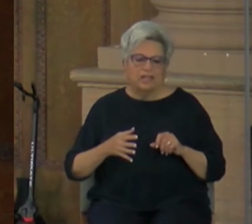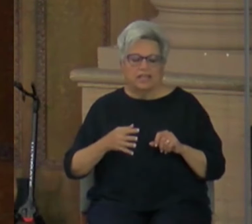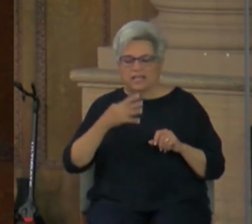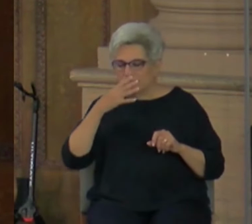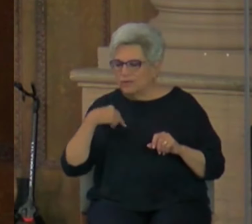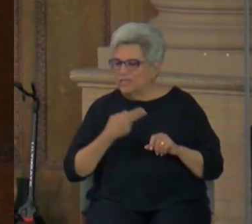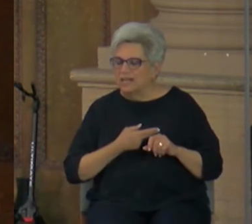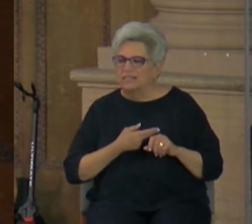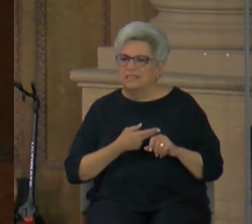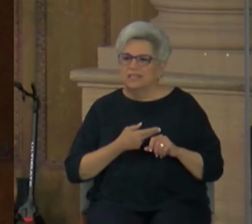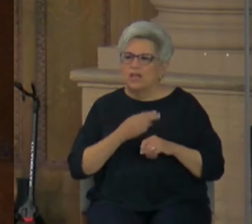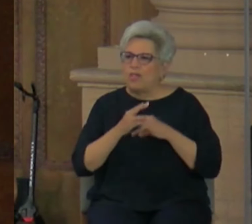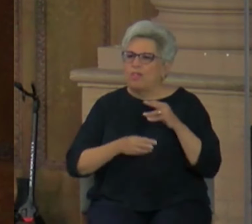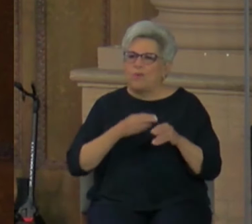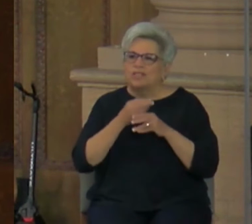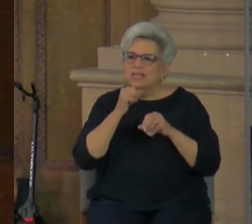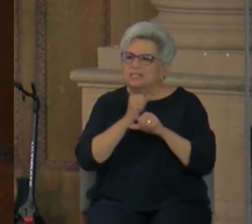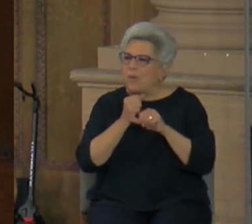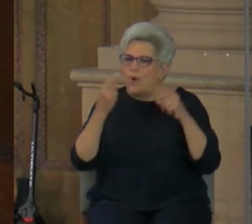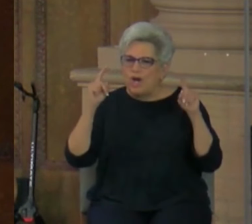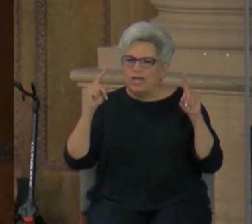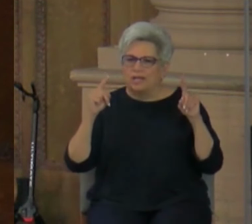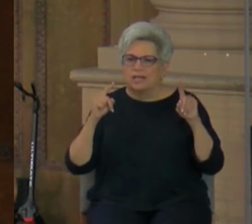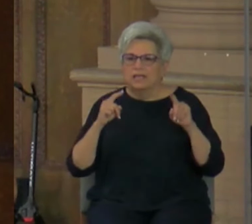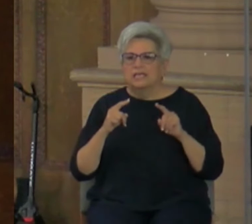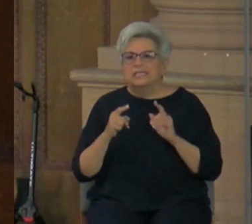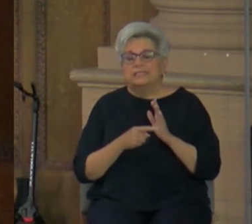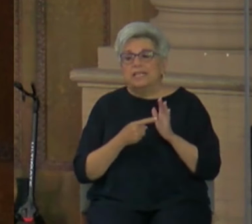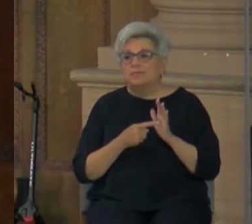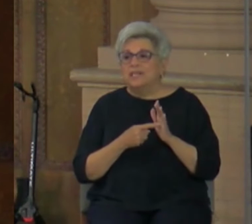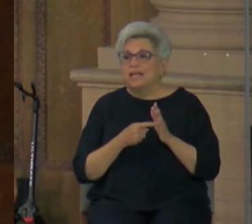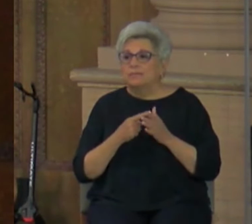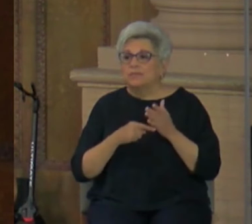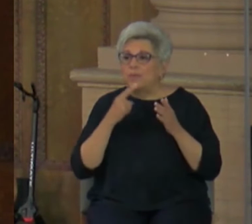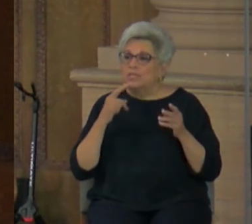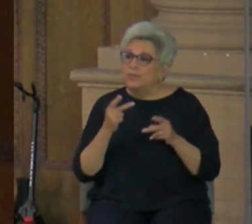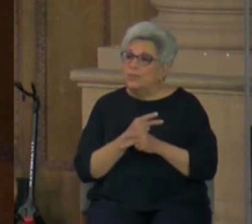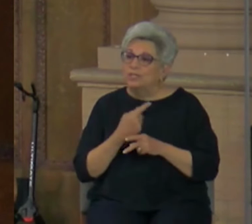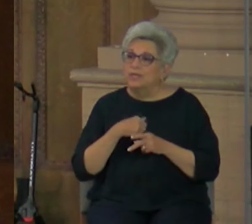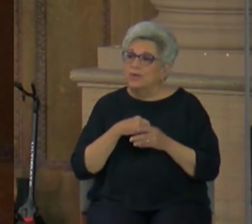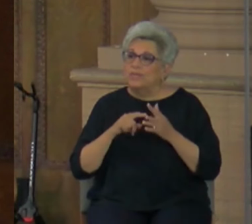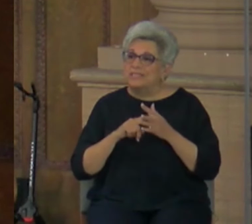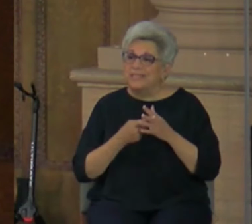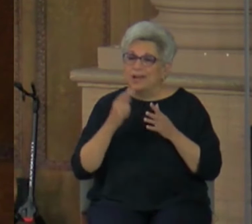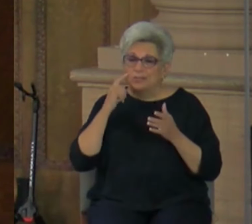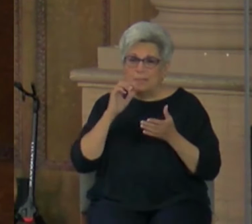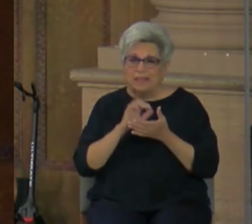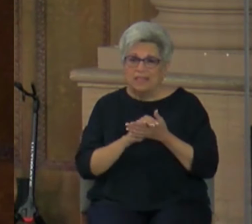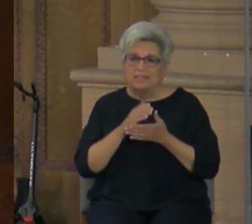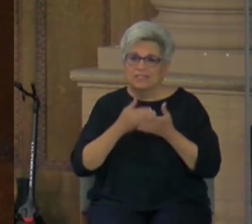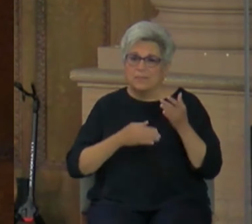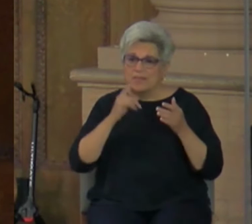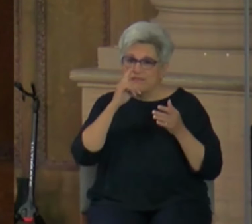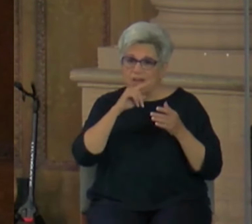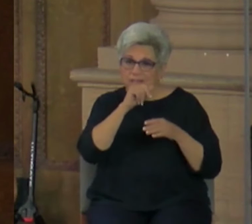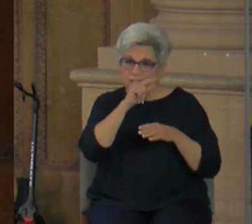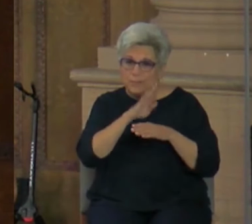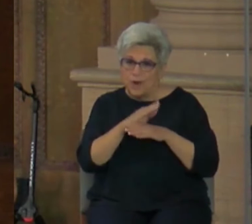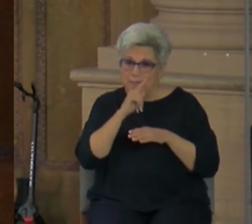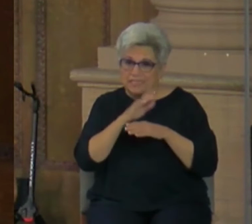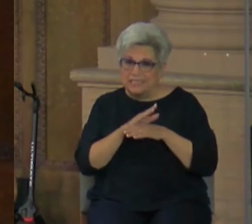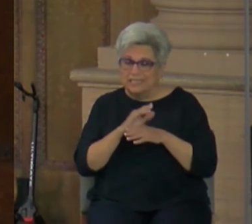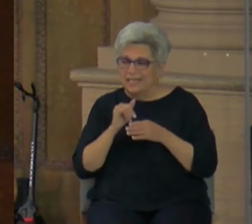just doesn't work. And what can sometimes make that worse is that we can believe some of the false promises that Christians